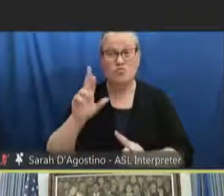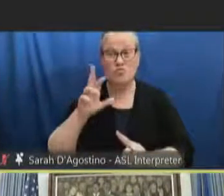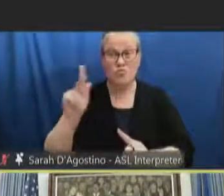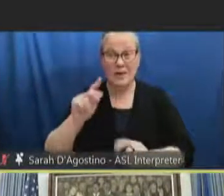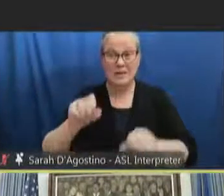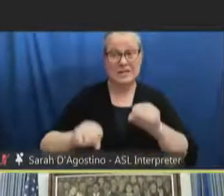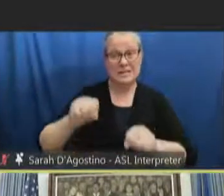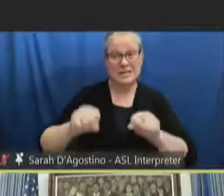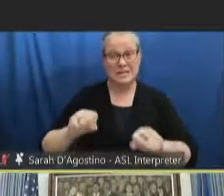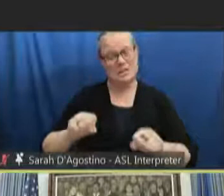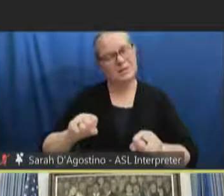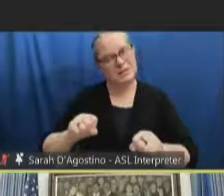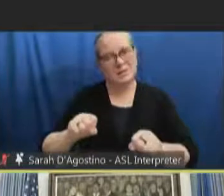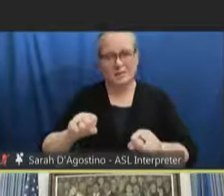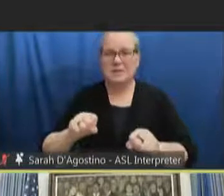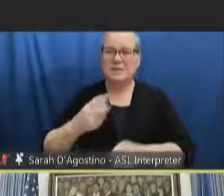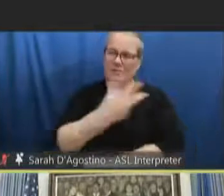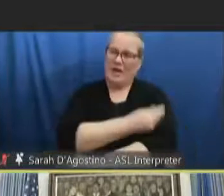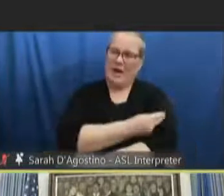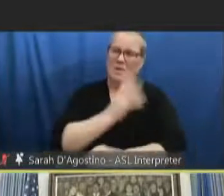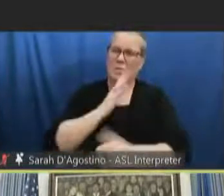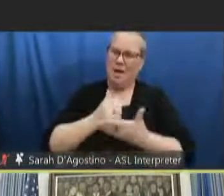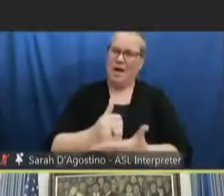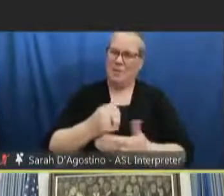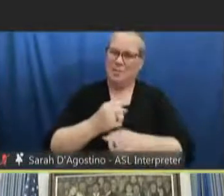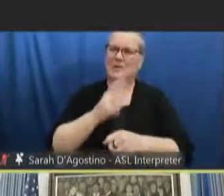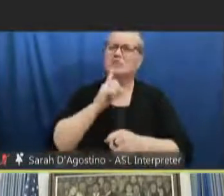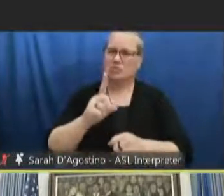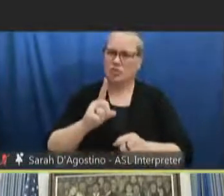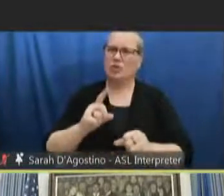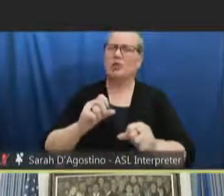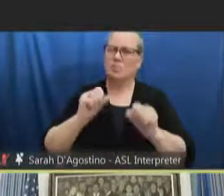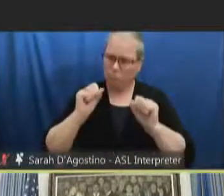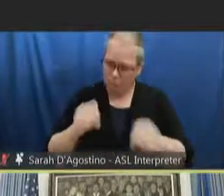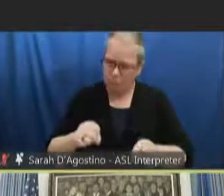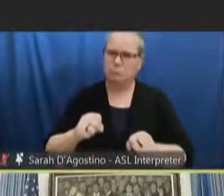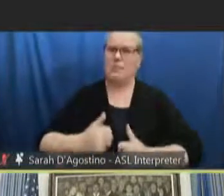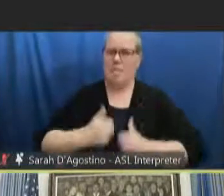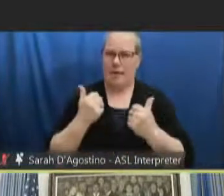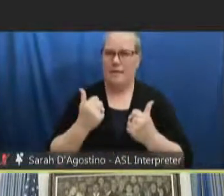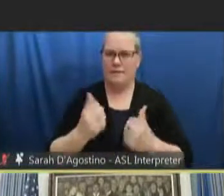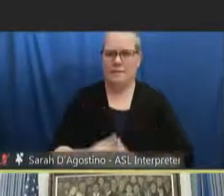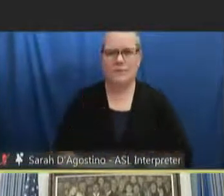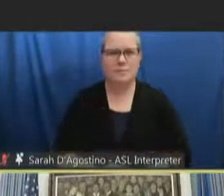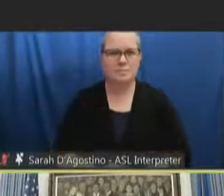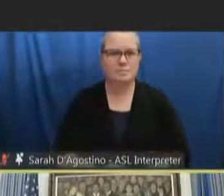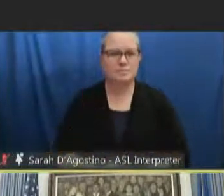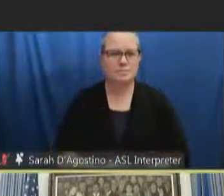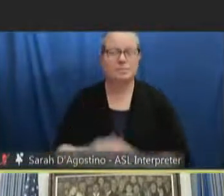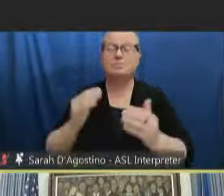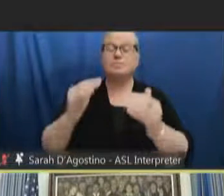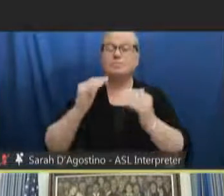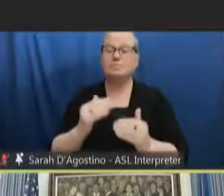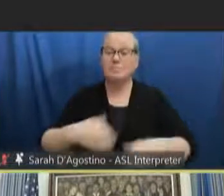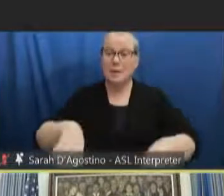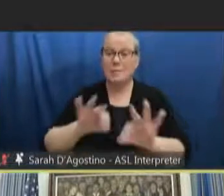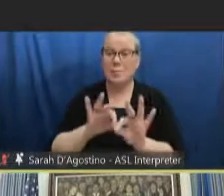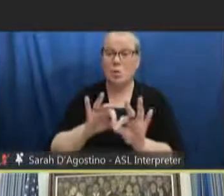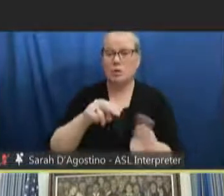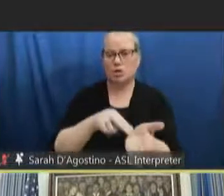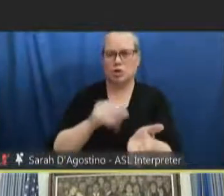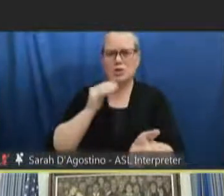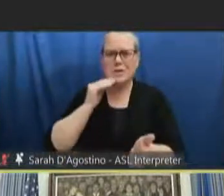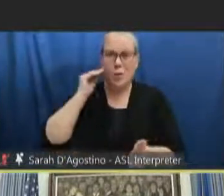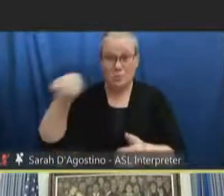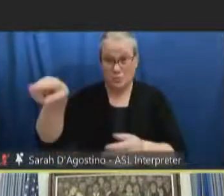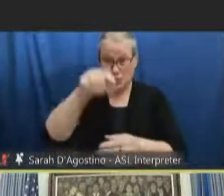next chart is one place where we are continuing to pay special attention, that's nursing homes. As you remember, very early